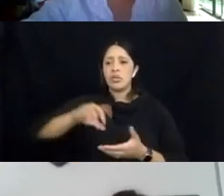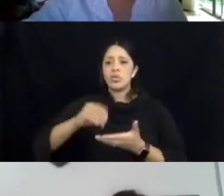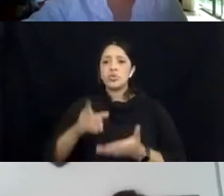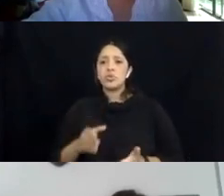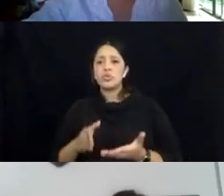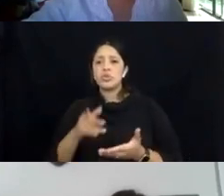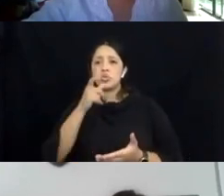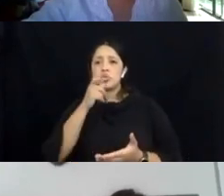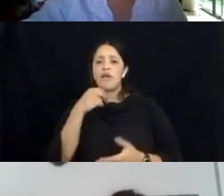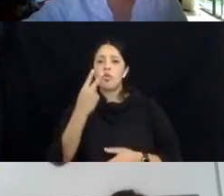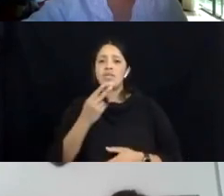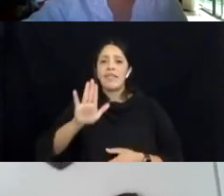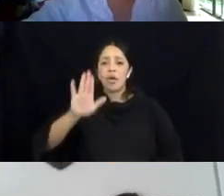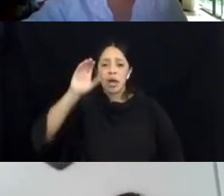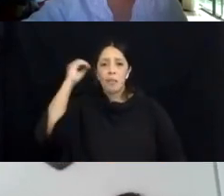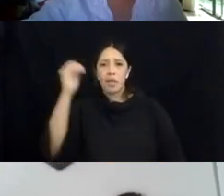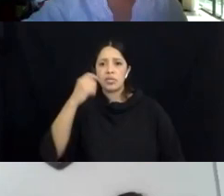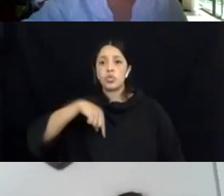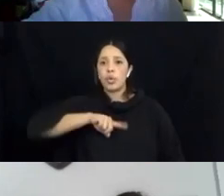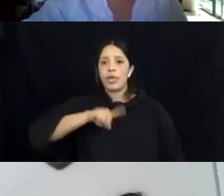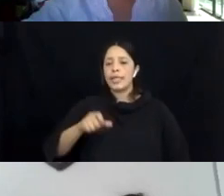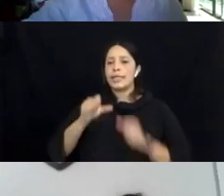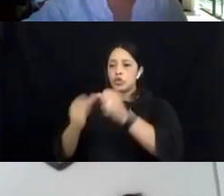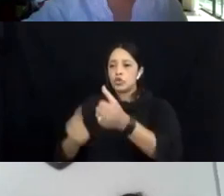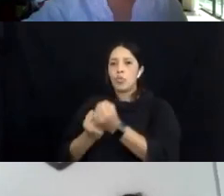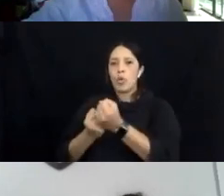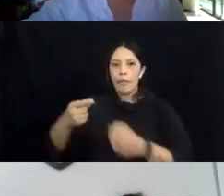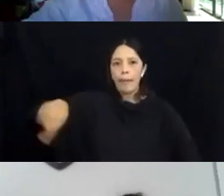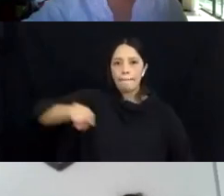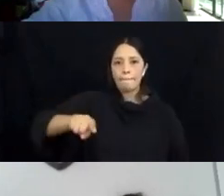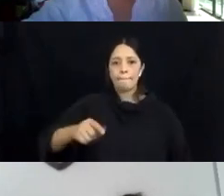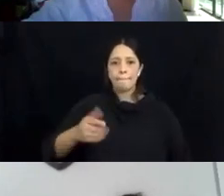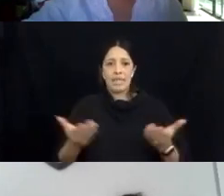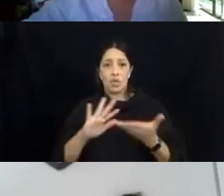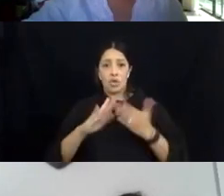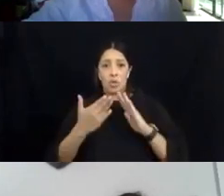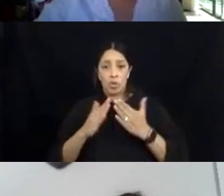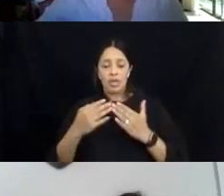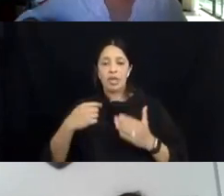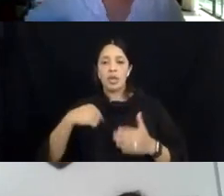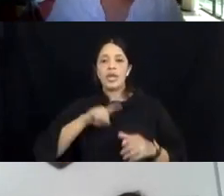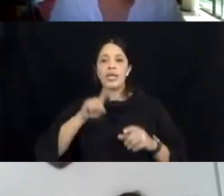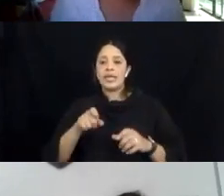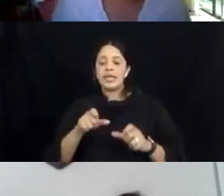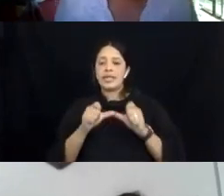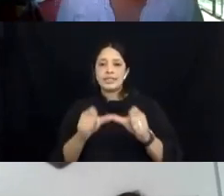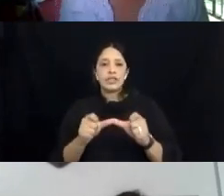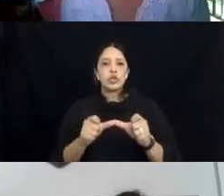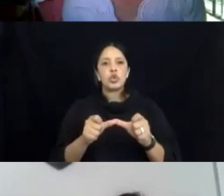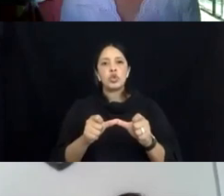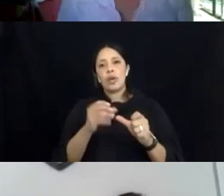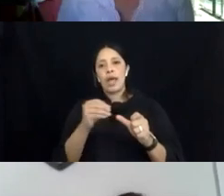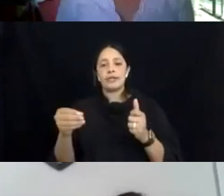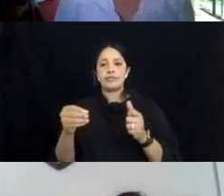need to support that. So in the community, we need an outreach into the community as far as the access to